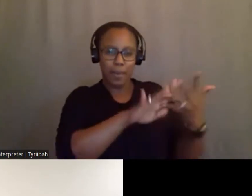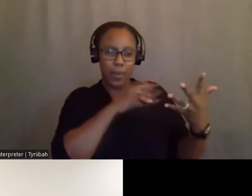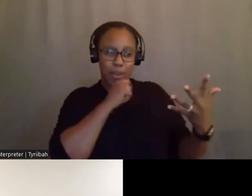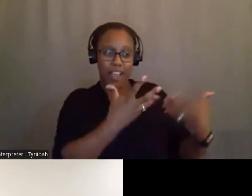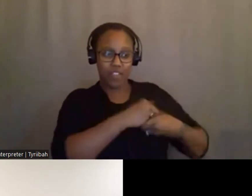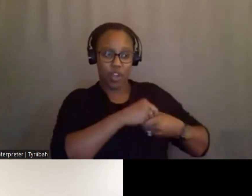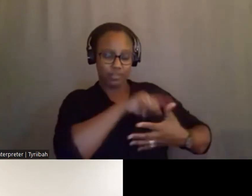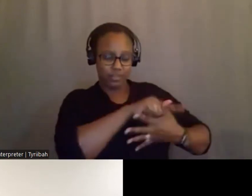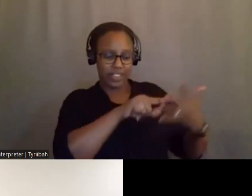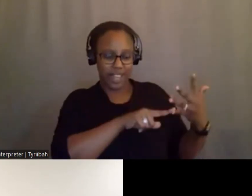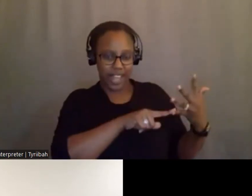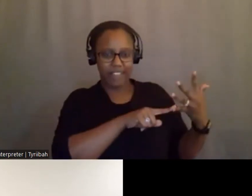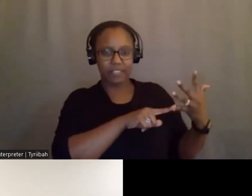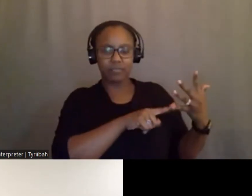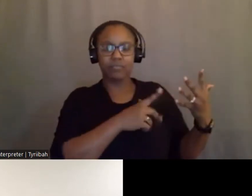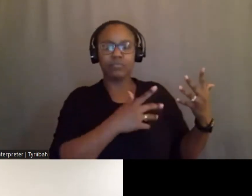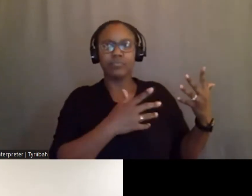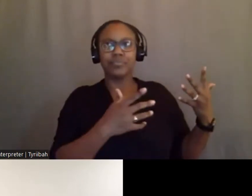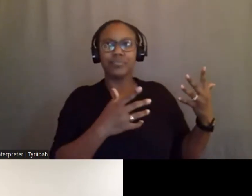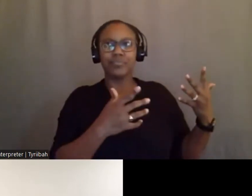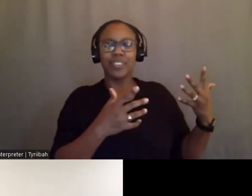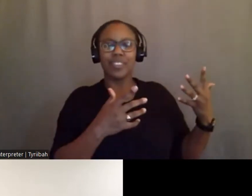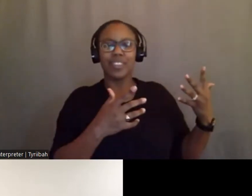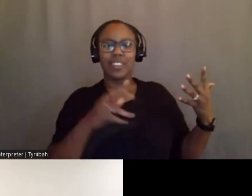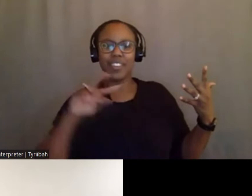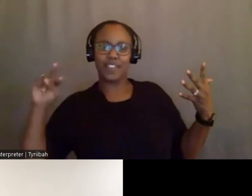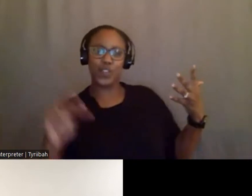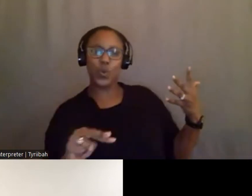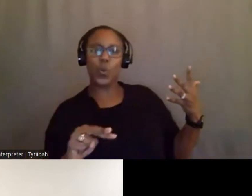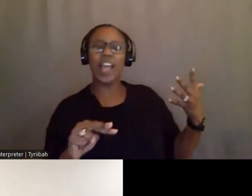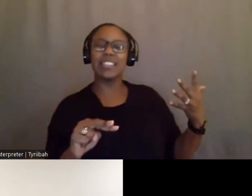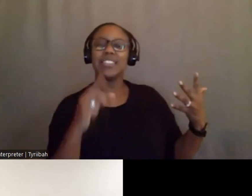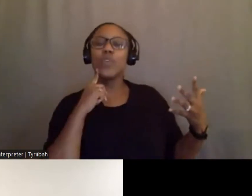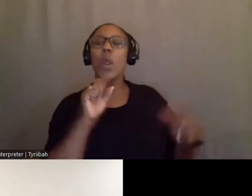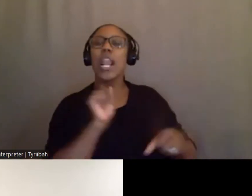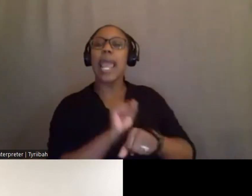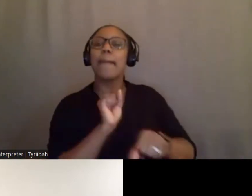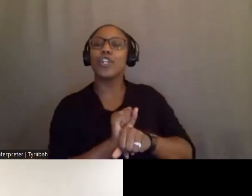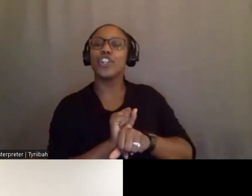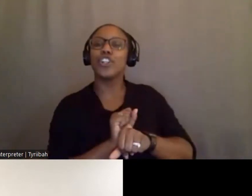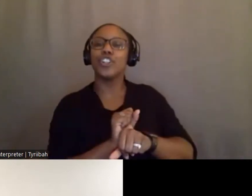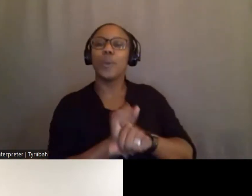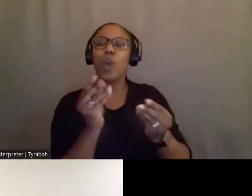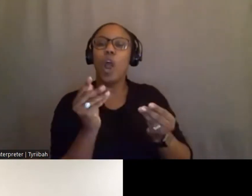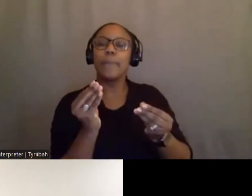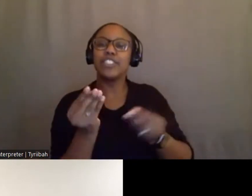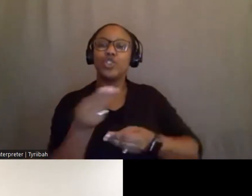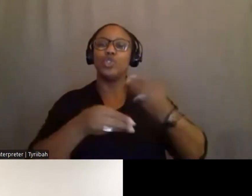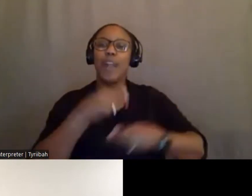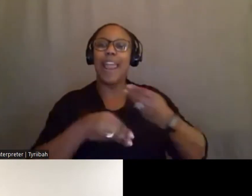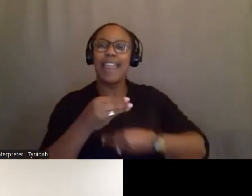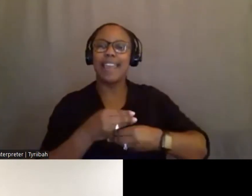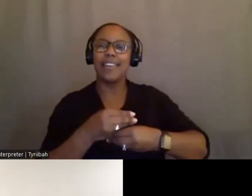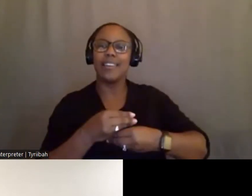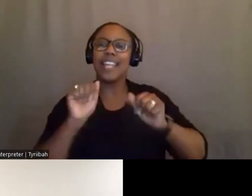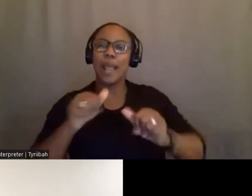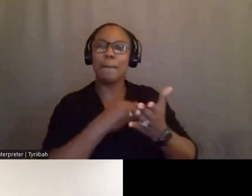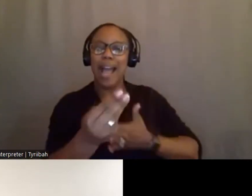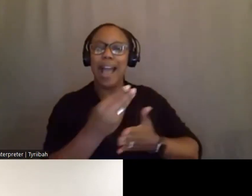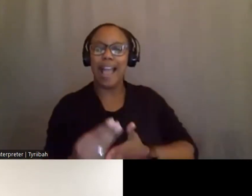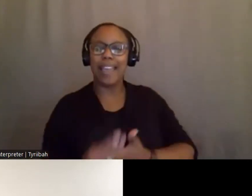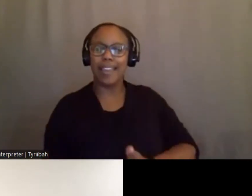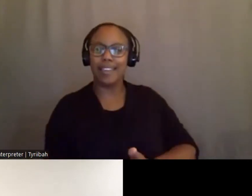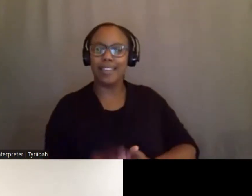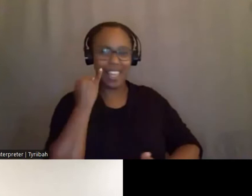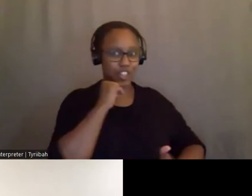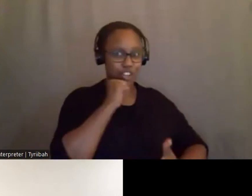of, you know, a source of labor, something to be traded, something to be bought, something to, you know, use to get